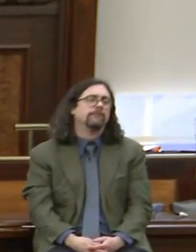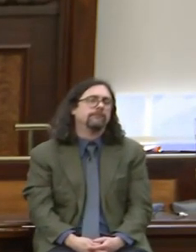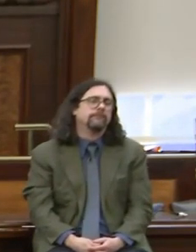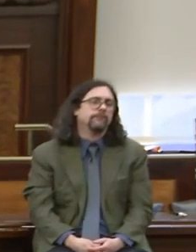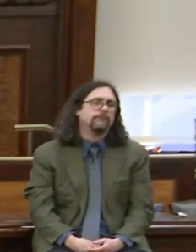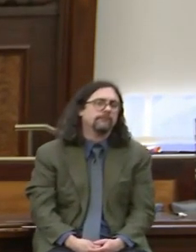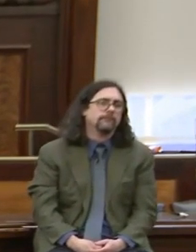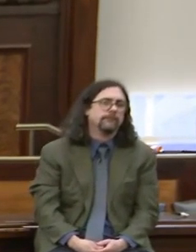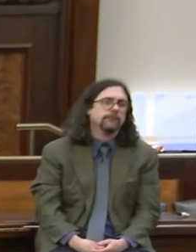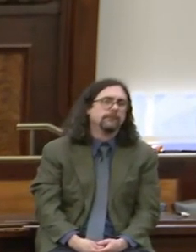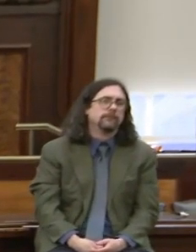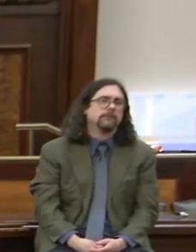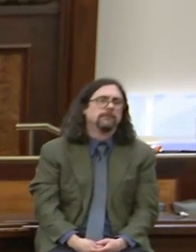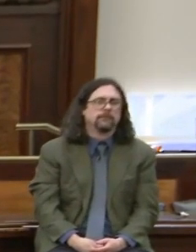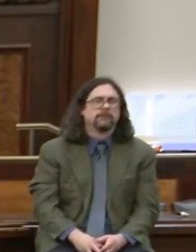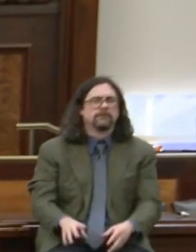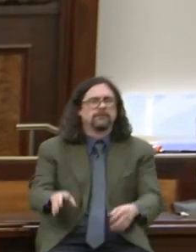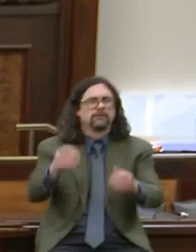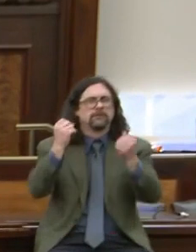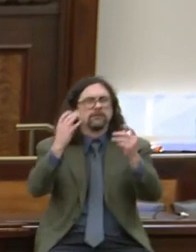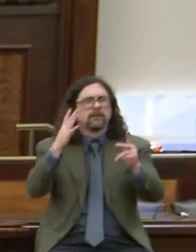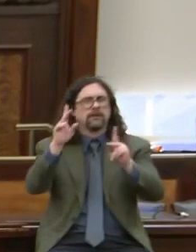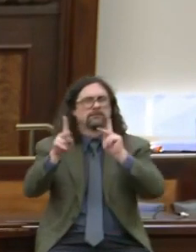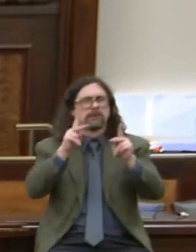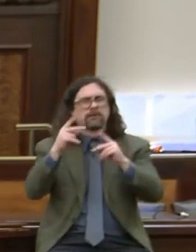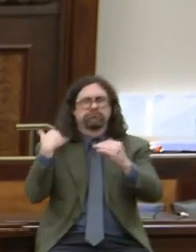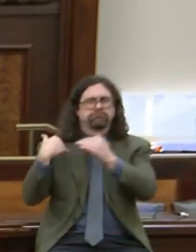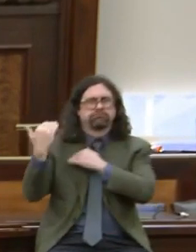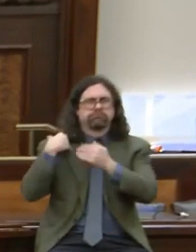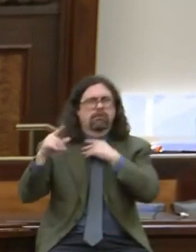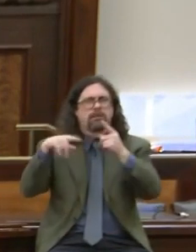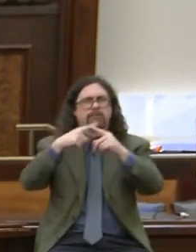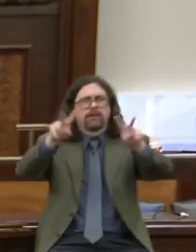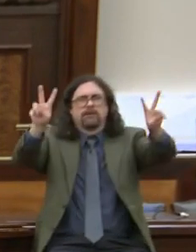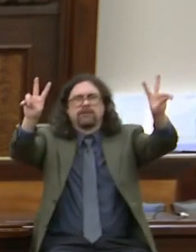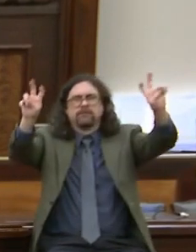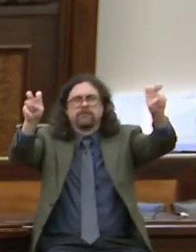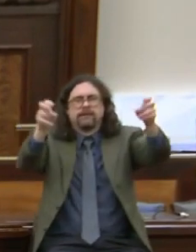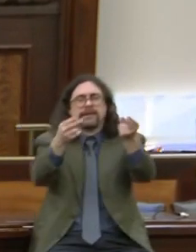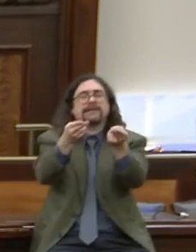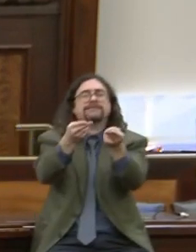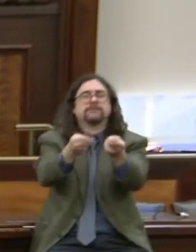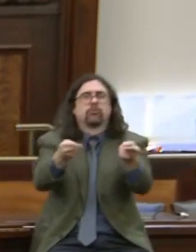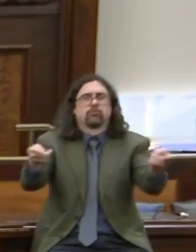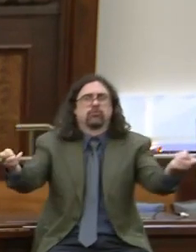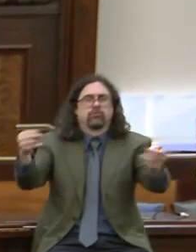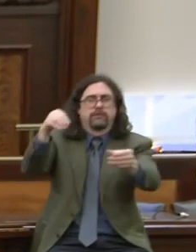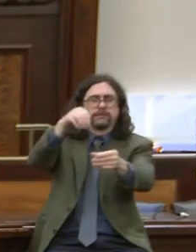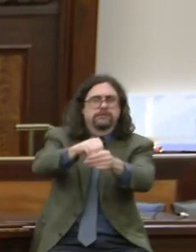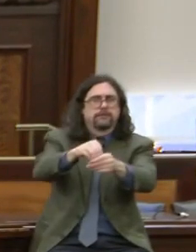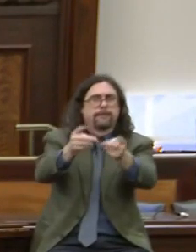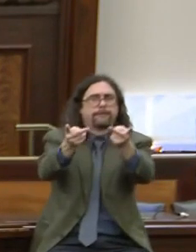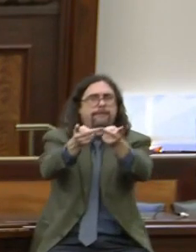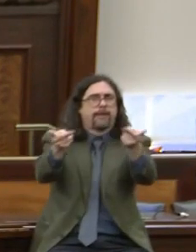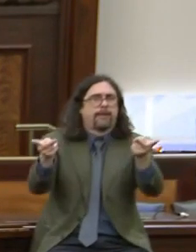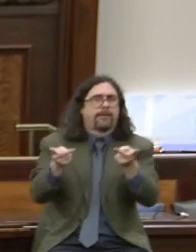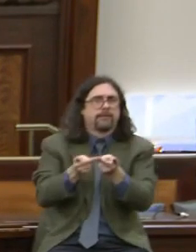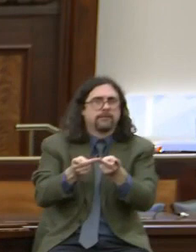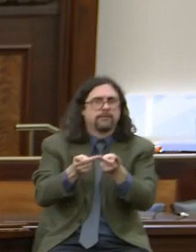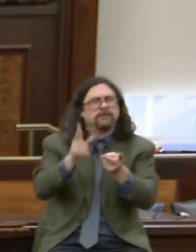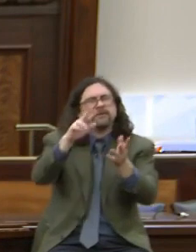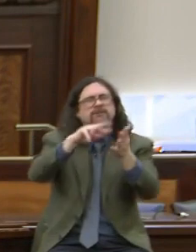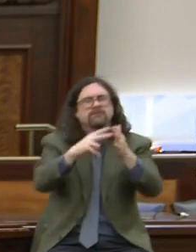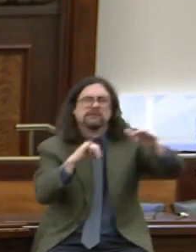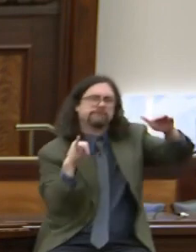a reality that is being talked about because this crisis continues to grow. We are all deeply concerned about